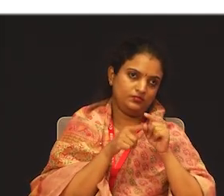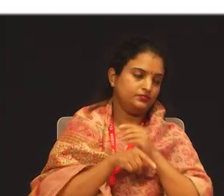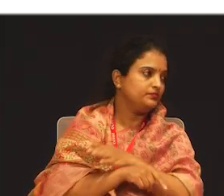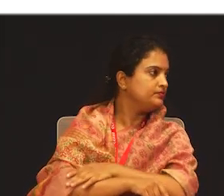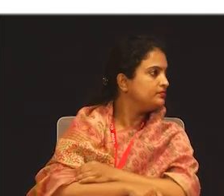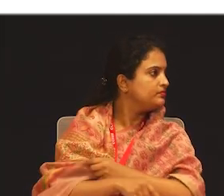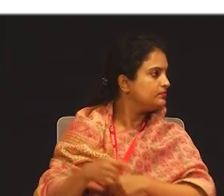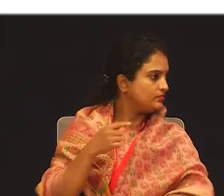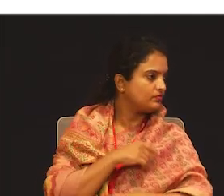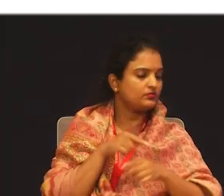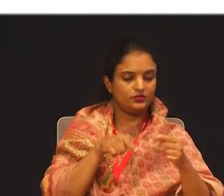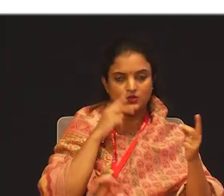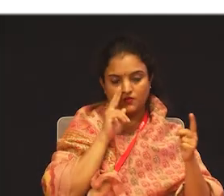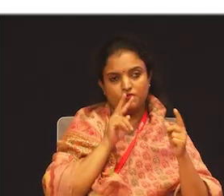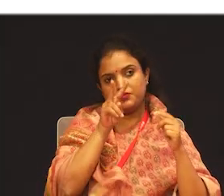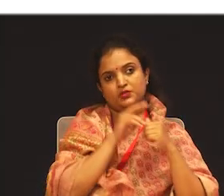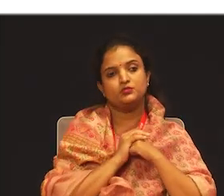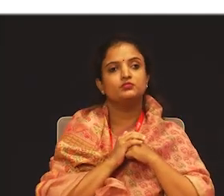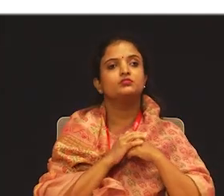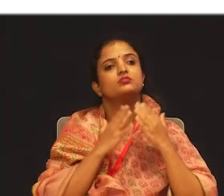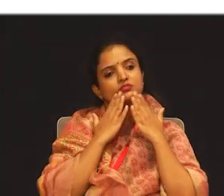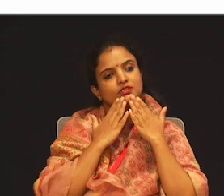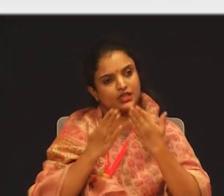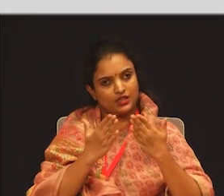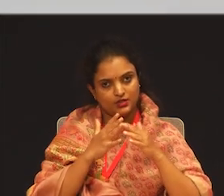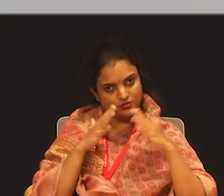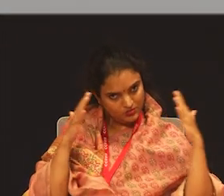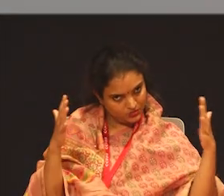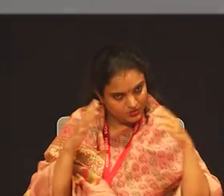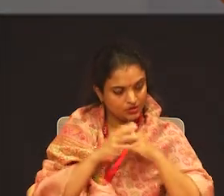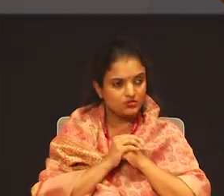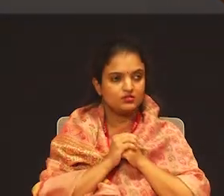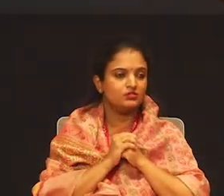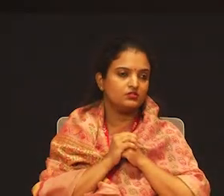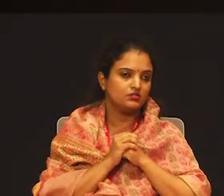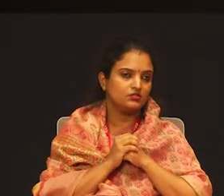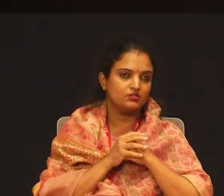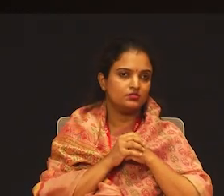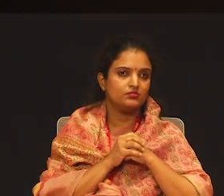PRASHAST. So this is our dream. Thank you so much.